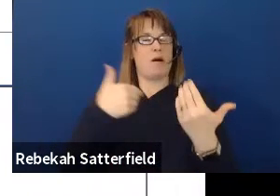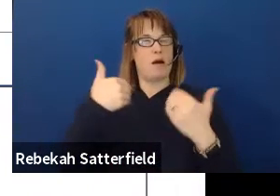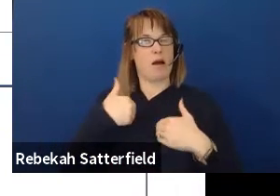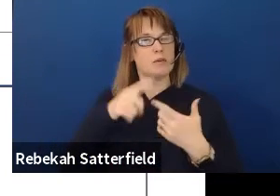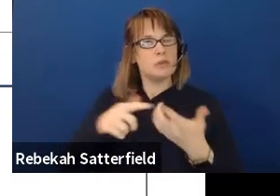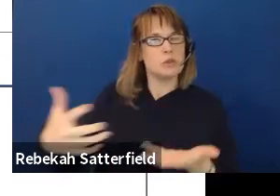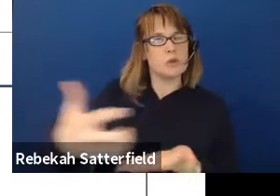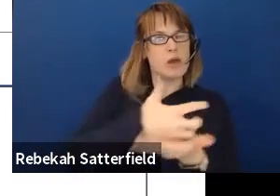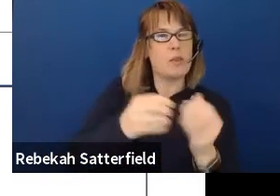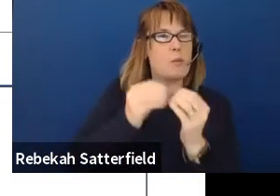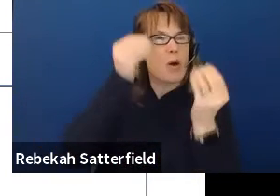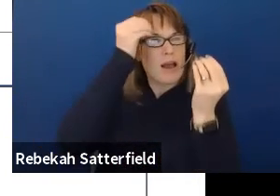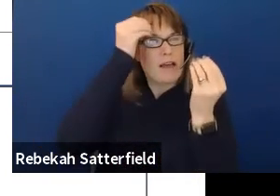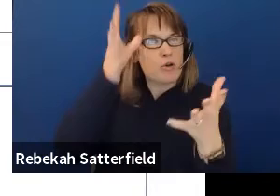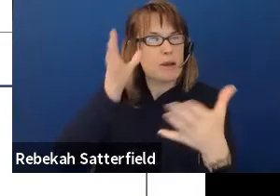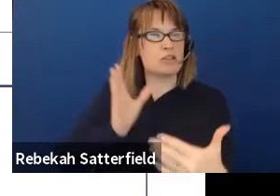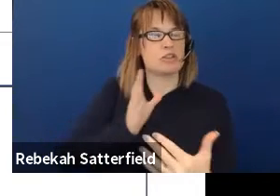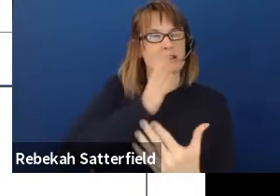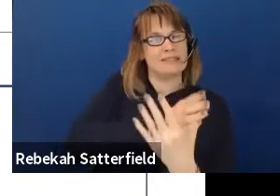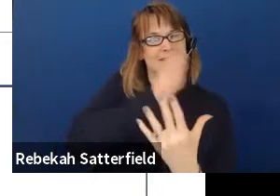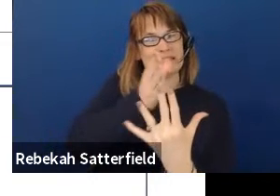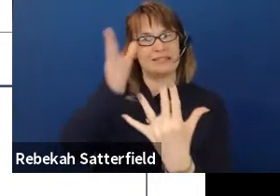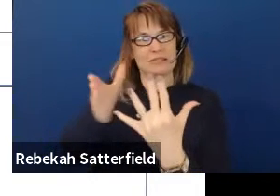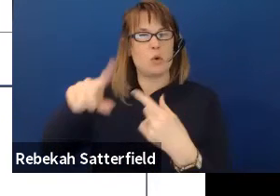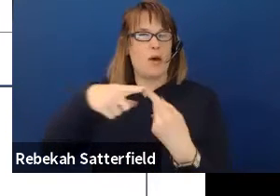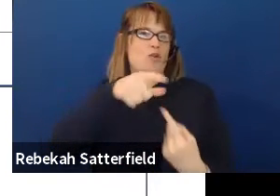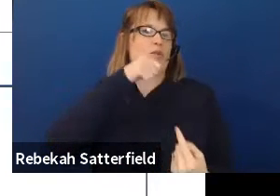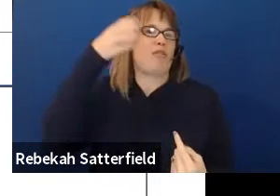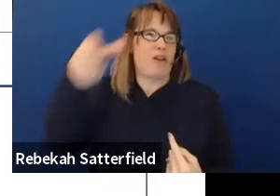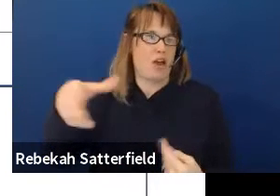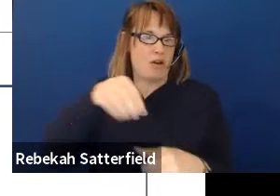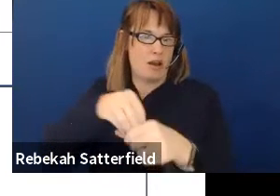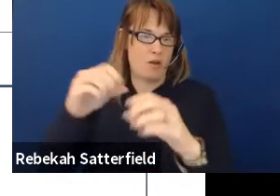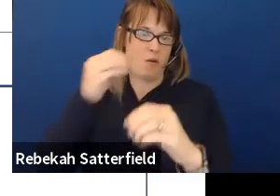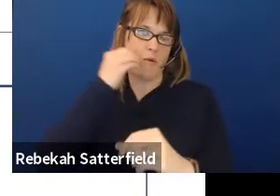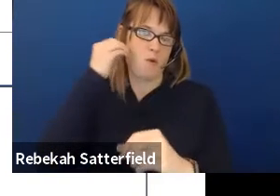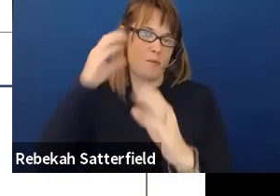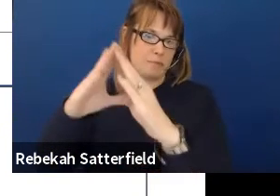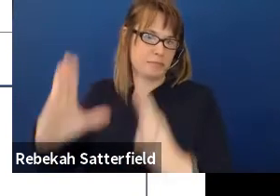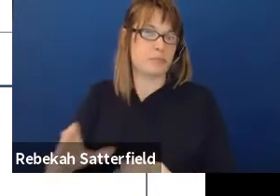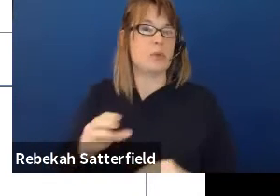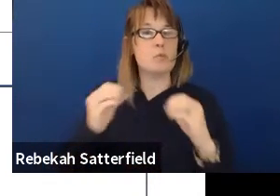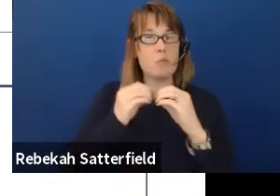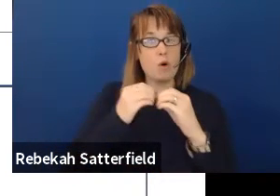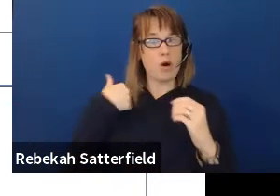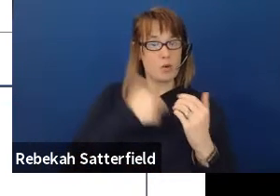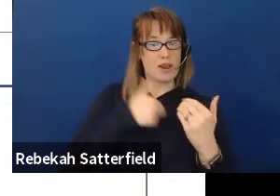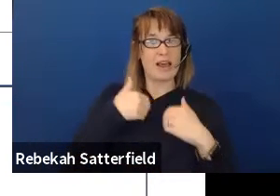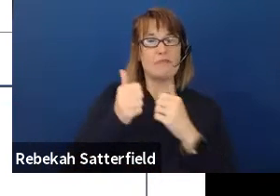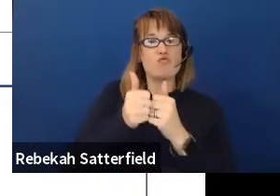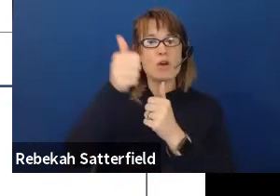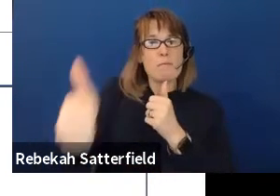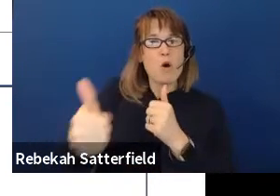in between in-home visits. A little bit about our newer offering, remote patient monitoring, is really